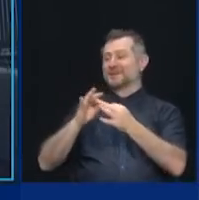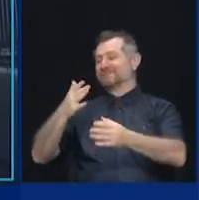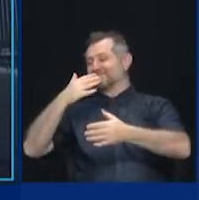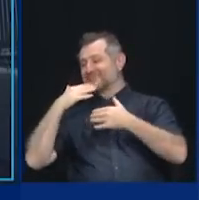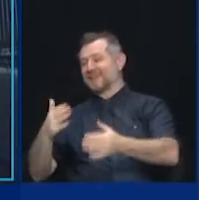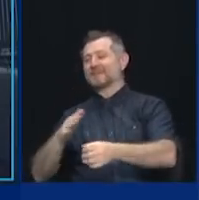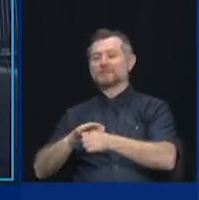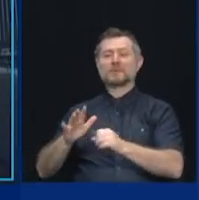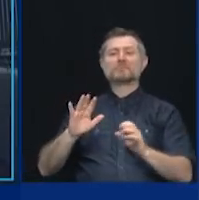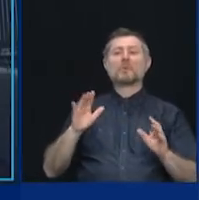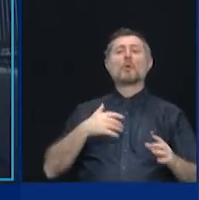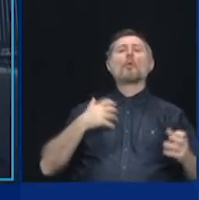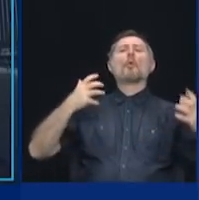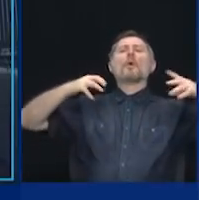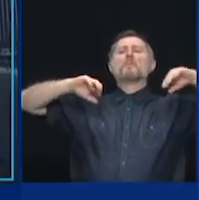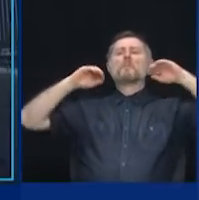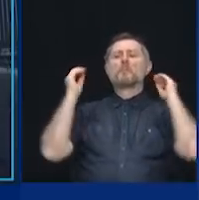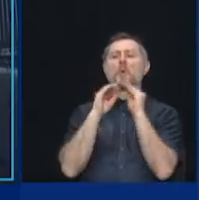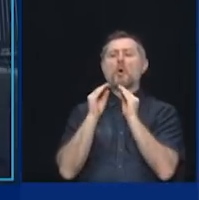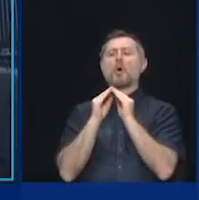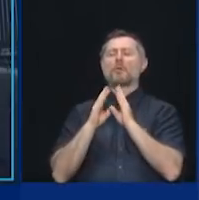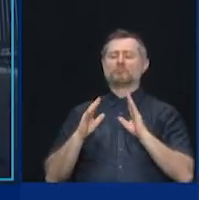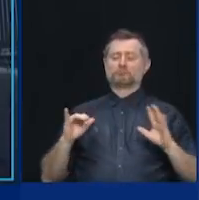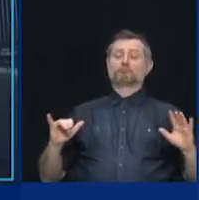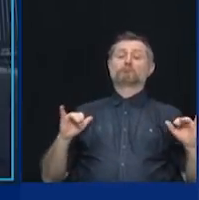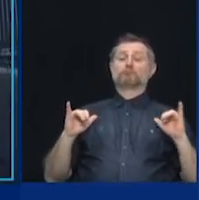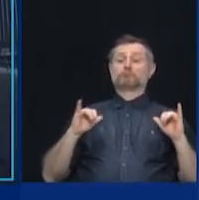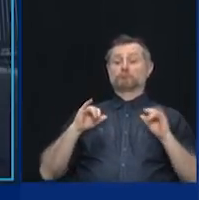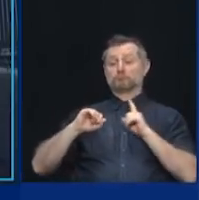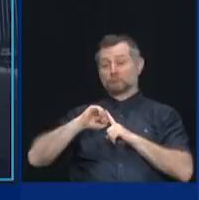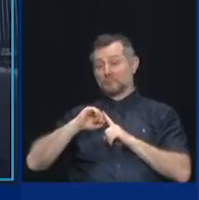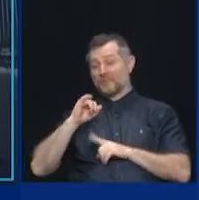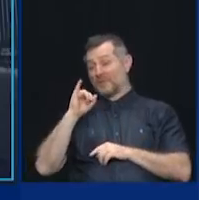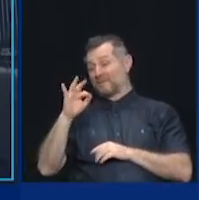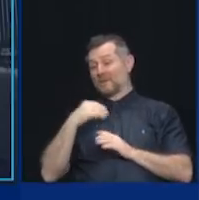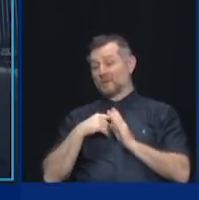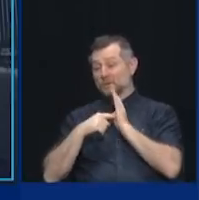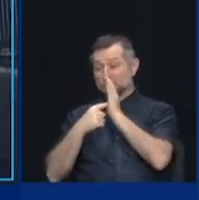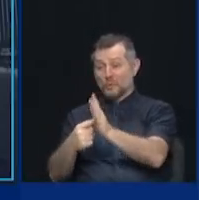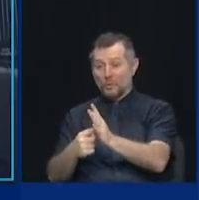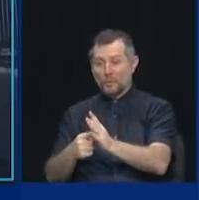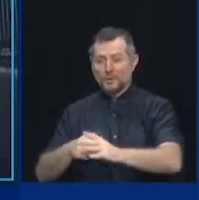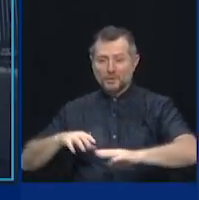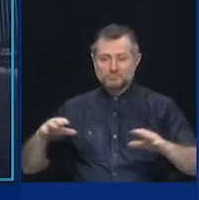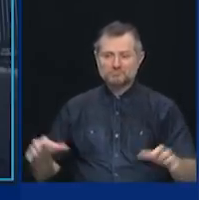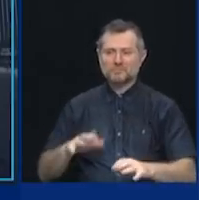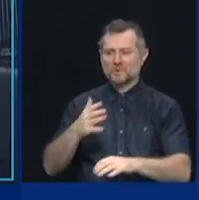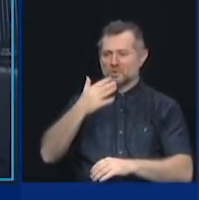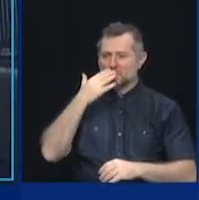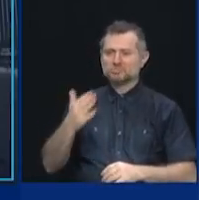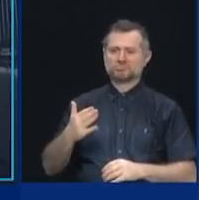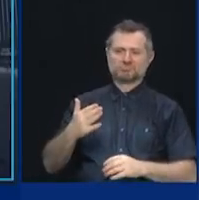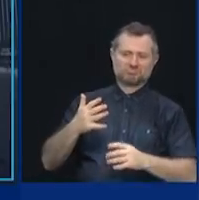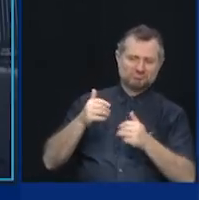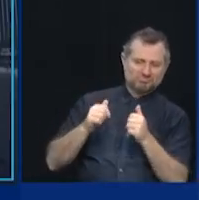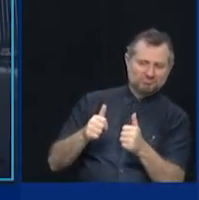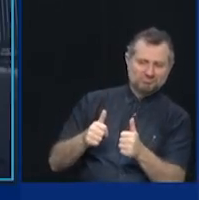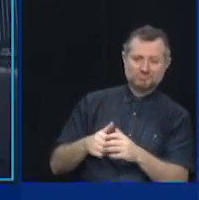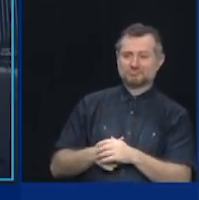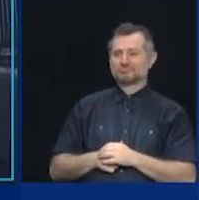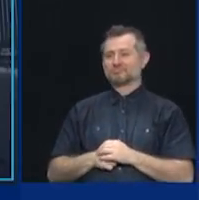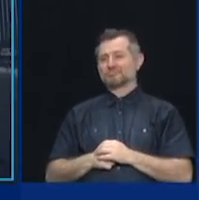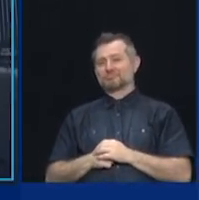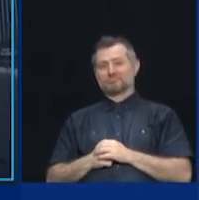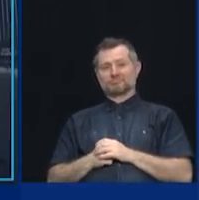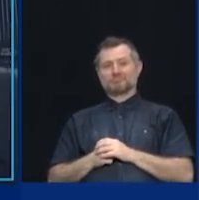It's even more relevant if you do something to show your gratitude, to show the service. And